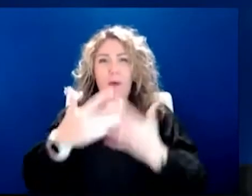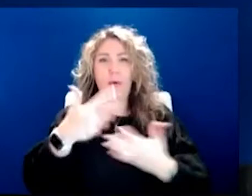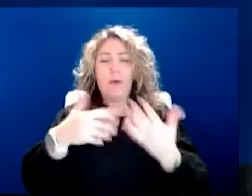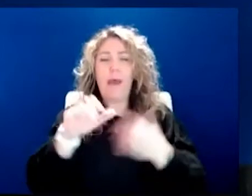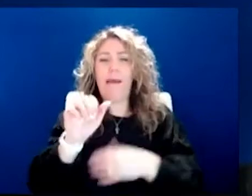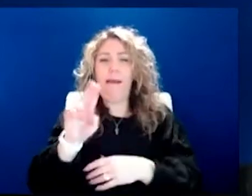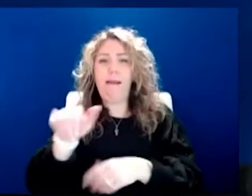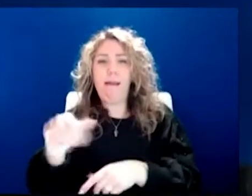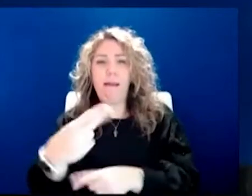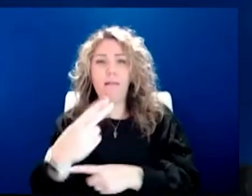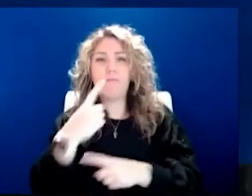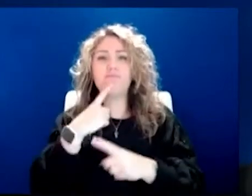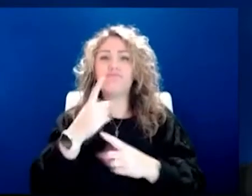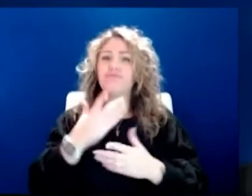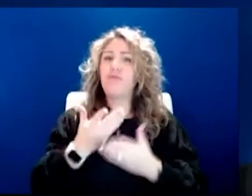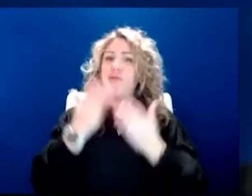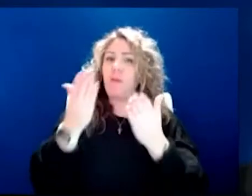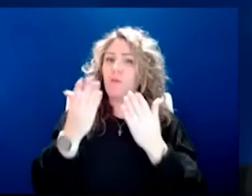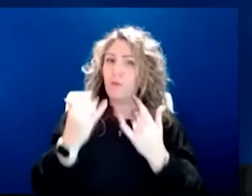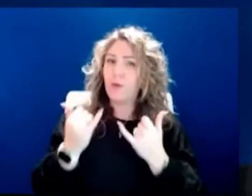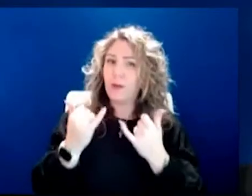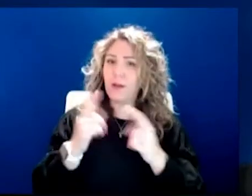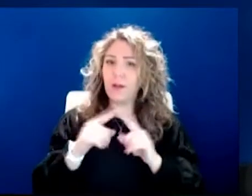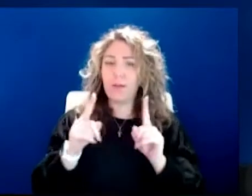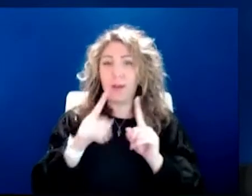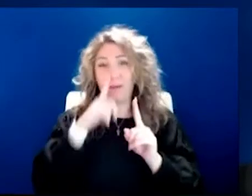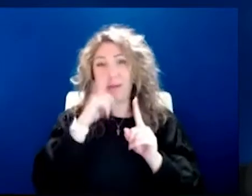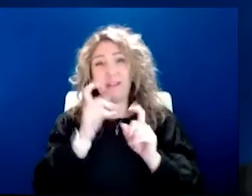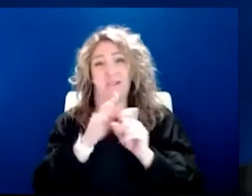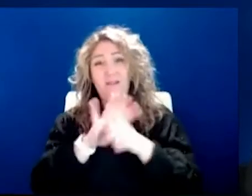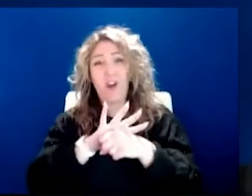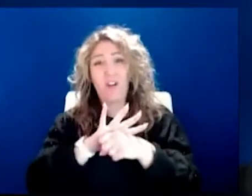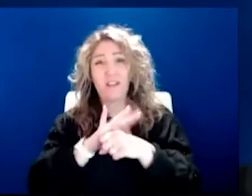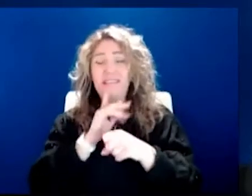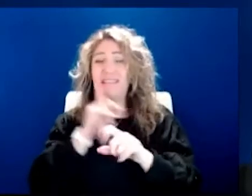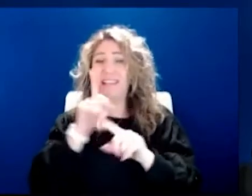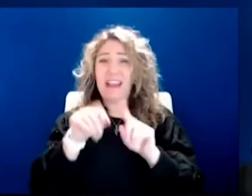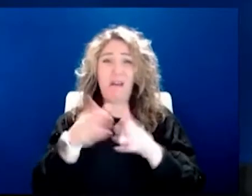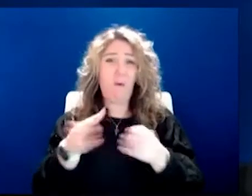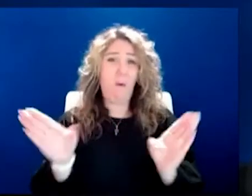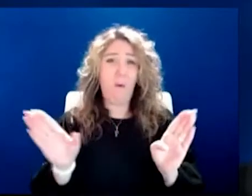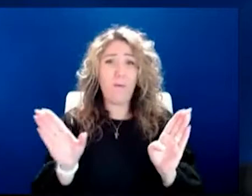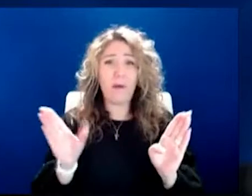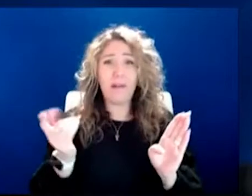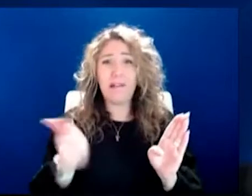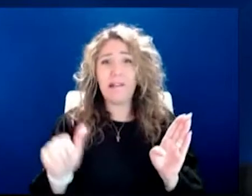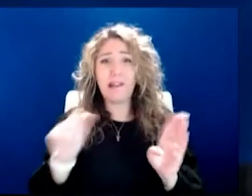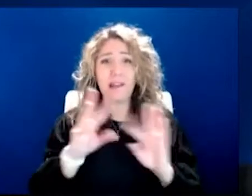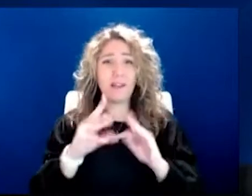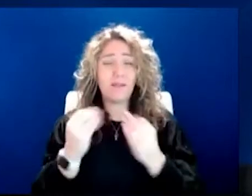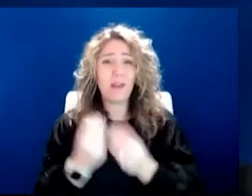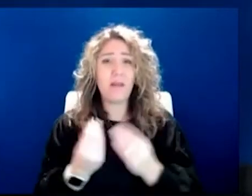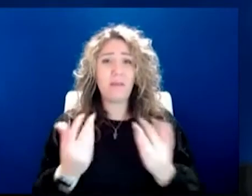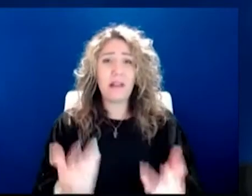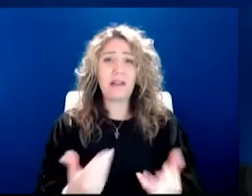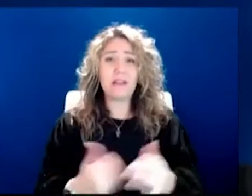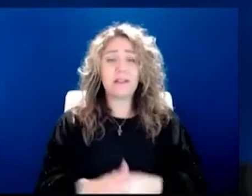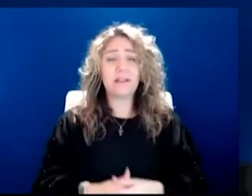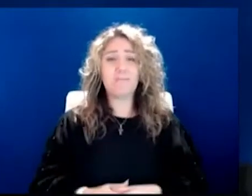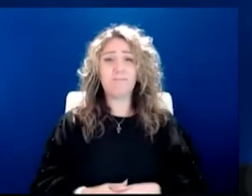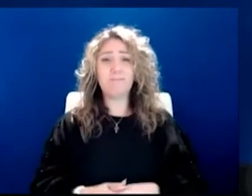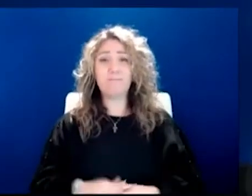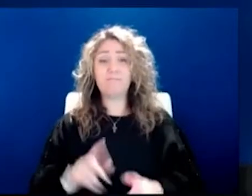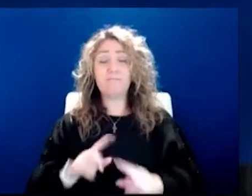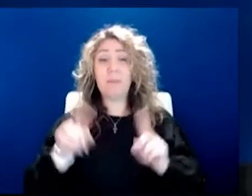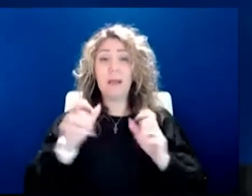offer that. But right now, due to COVID, we're not able to open that up to any of the families. But a lot of these families are